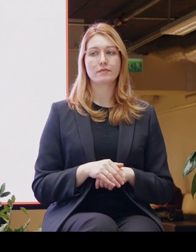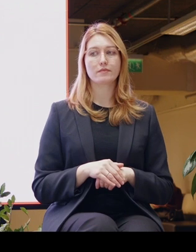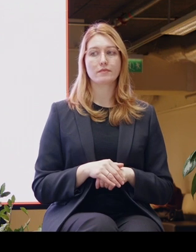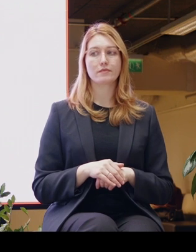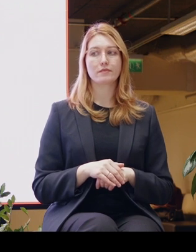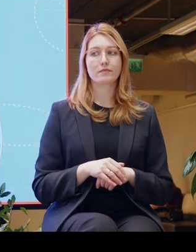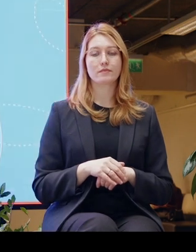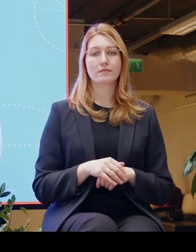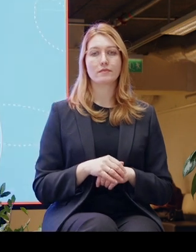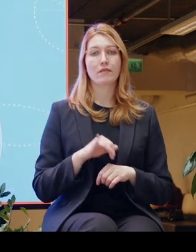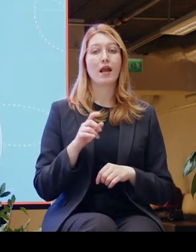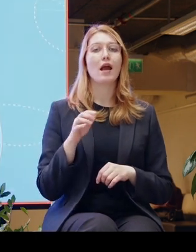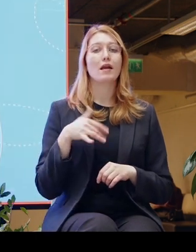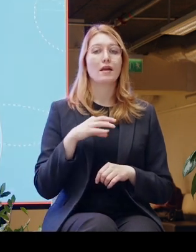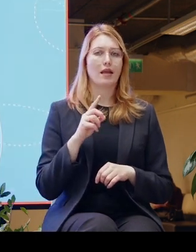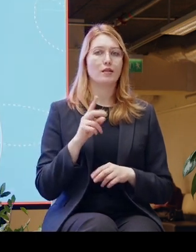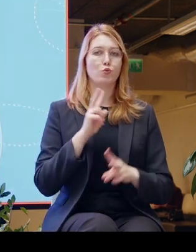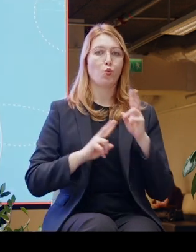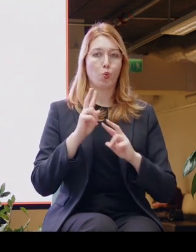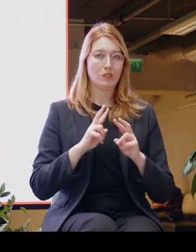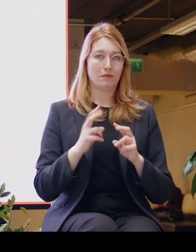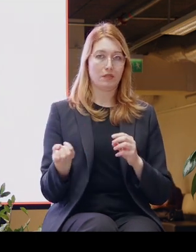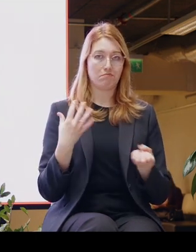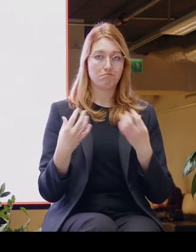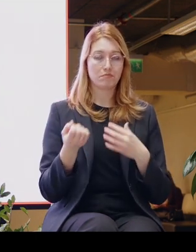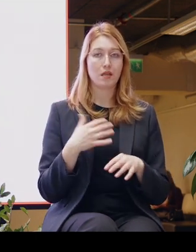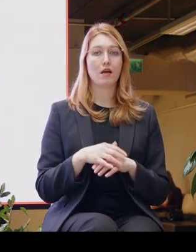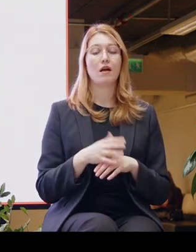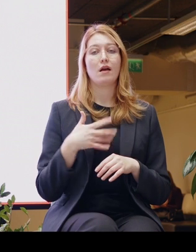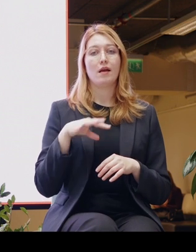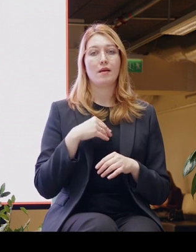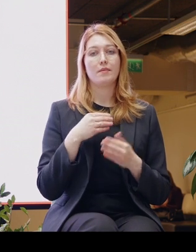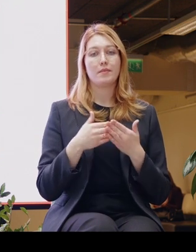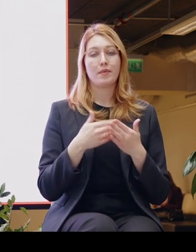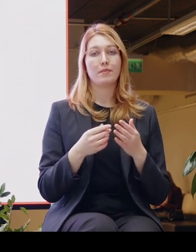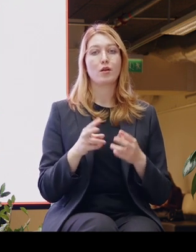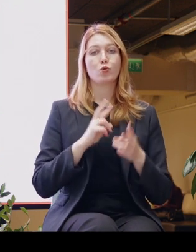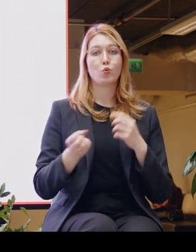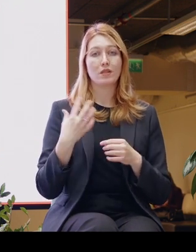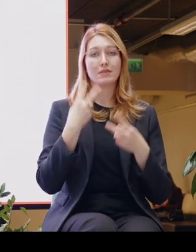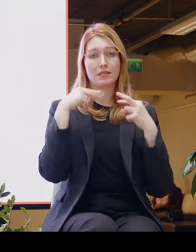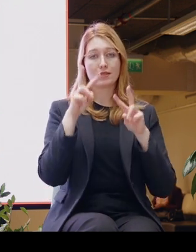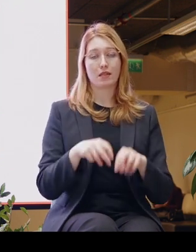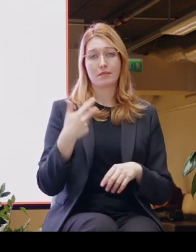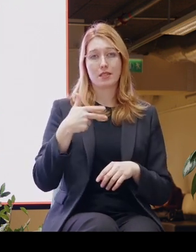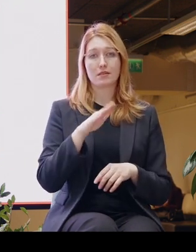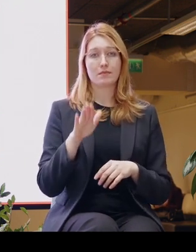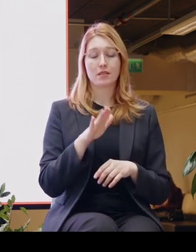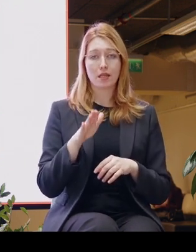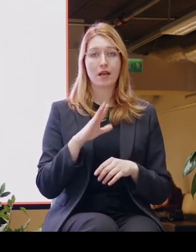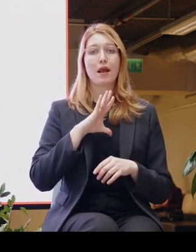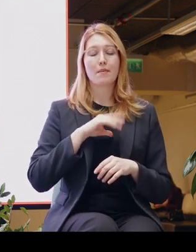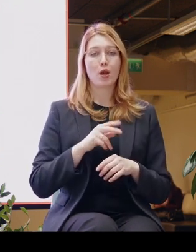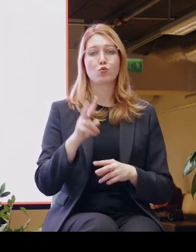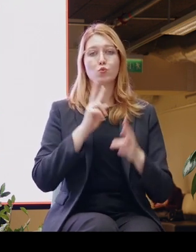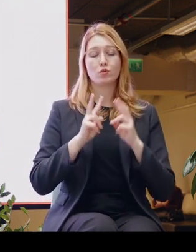If we get some complaints, we respond to the complaint within 30 days. After receiving the